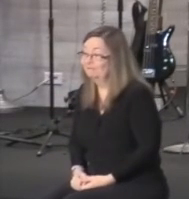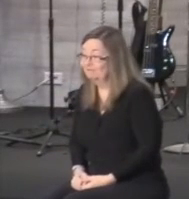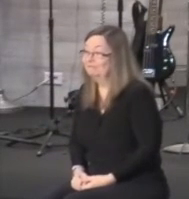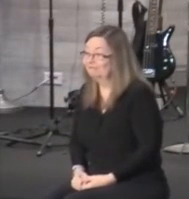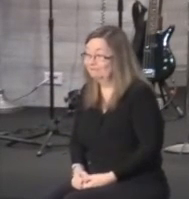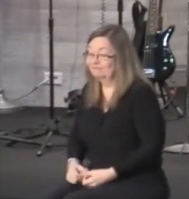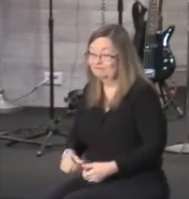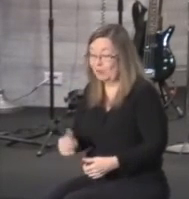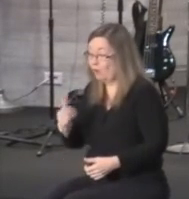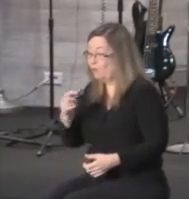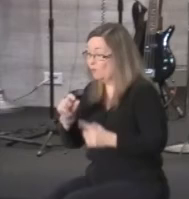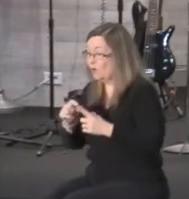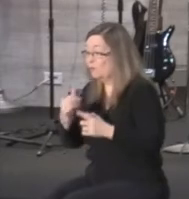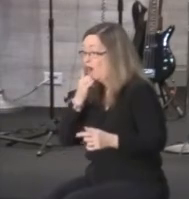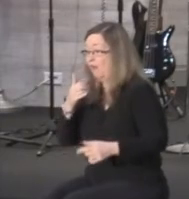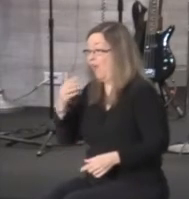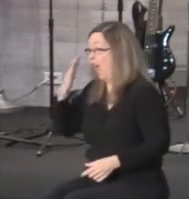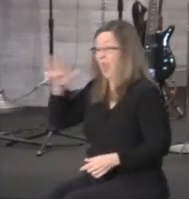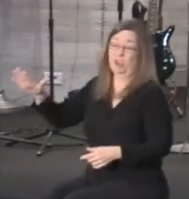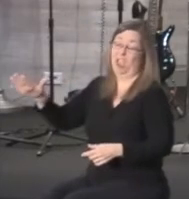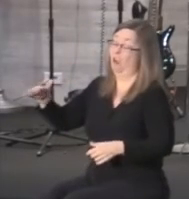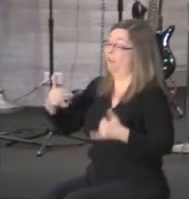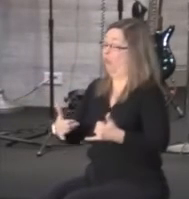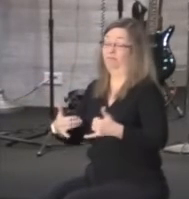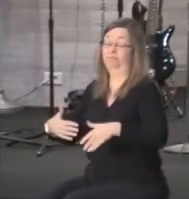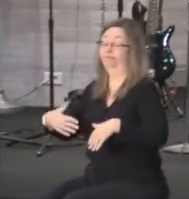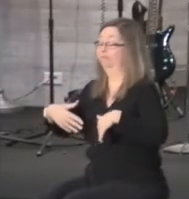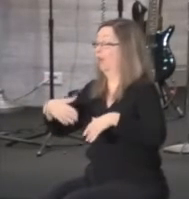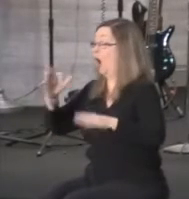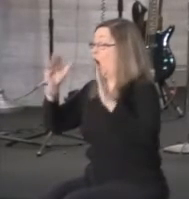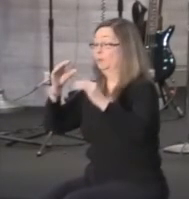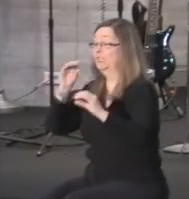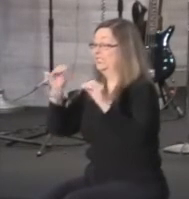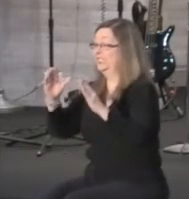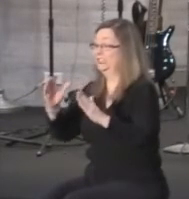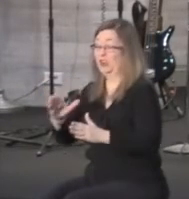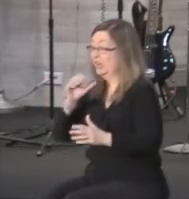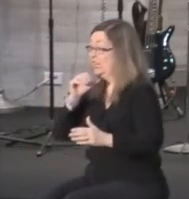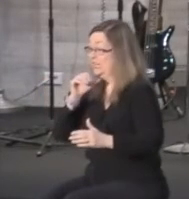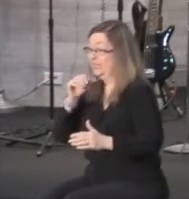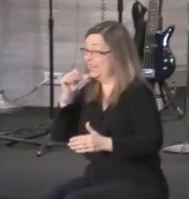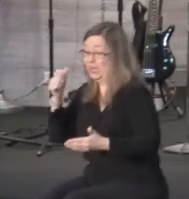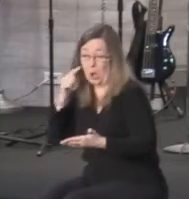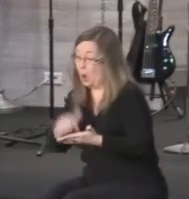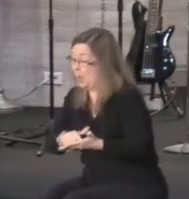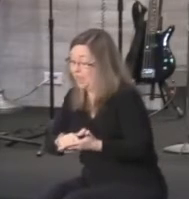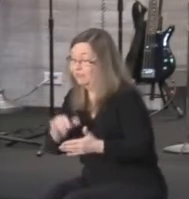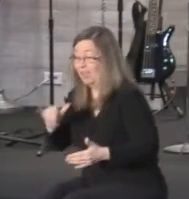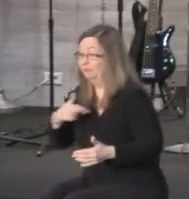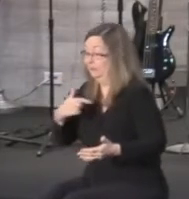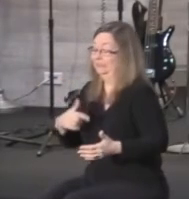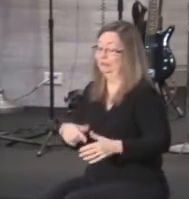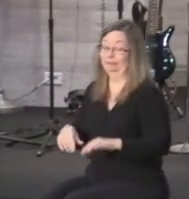If I typed a word wrong, I didn't even care anymore. I just turned it in and hoped the teacher didn't catch it. I mean, that's how it was, the old